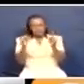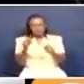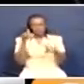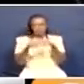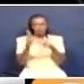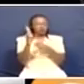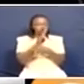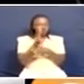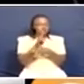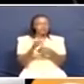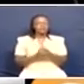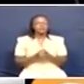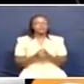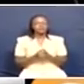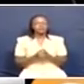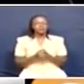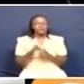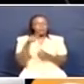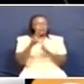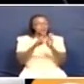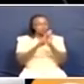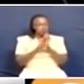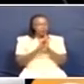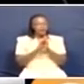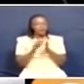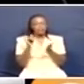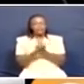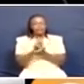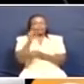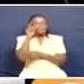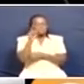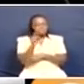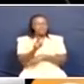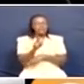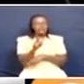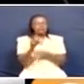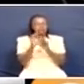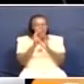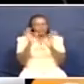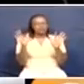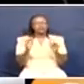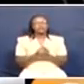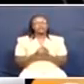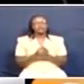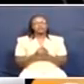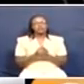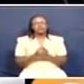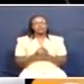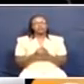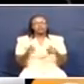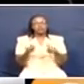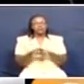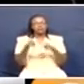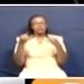used, it is required that it must be transparent and administered in